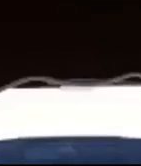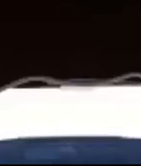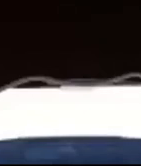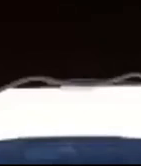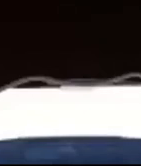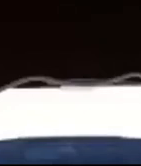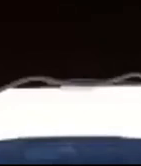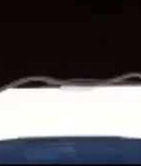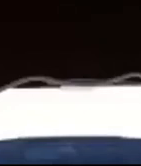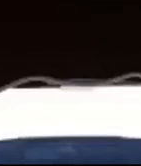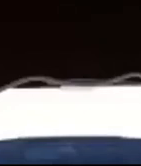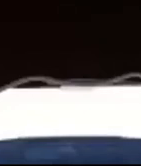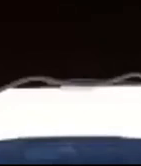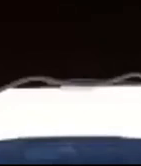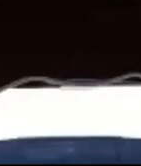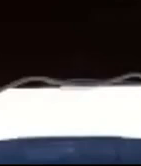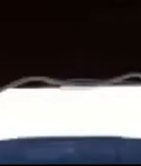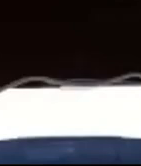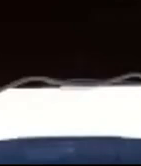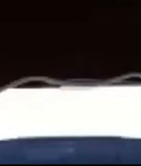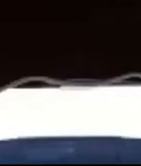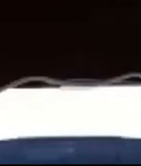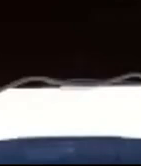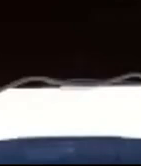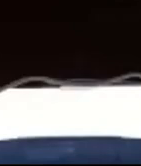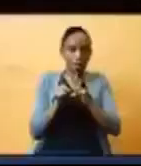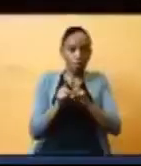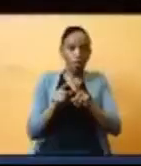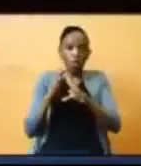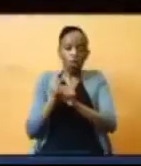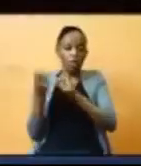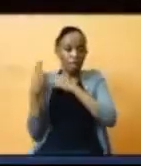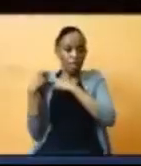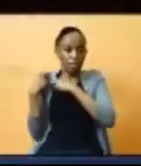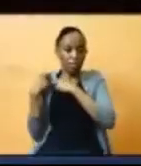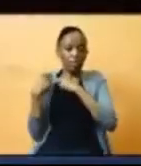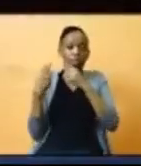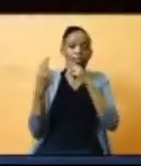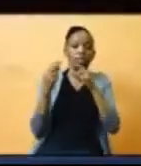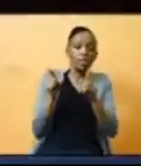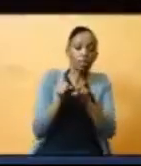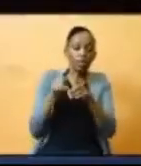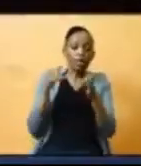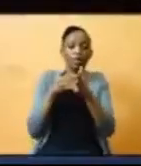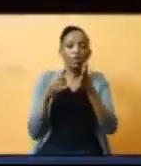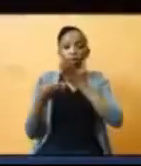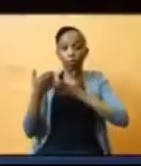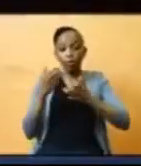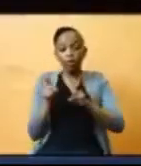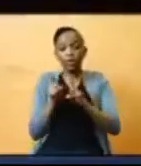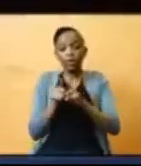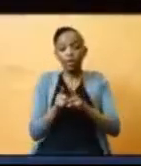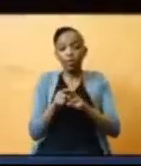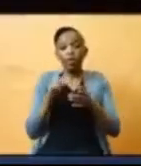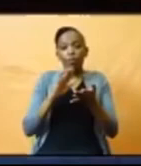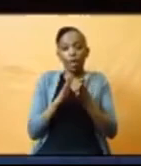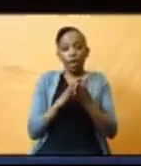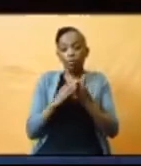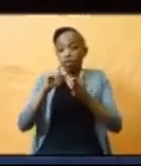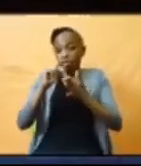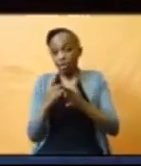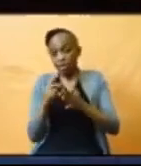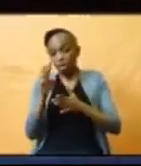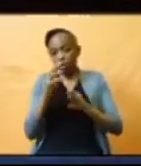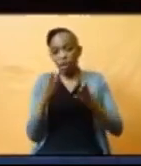to participate in the political process, holding power to account, being part of the conversations, and really at the forefront of looking at